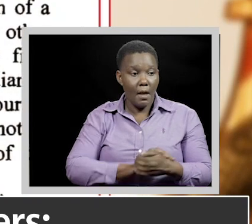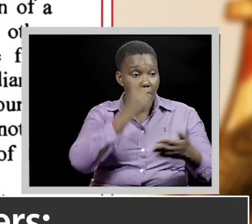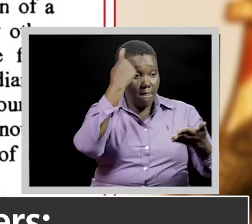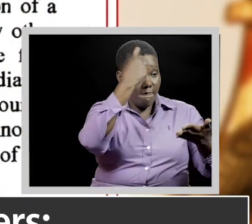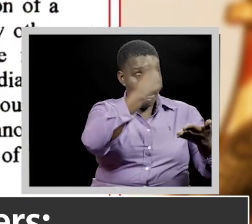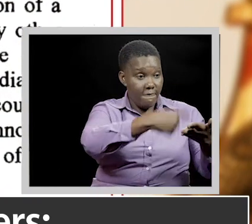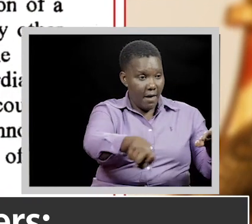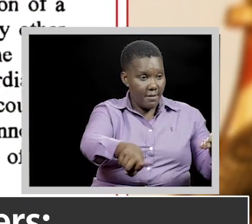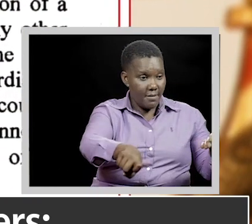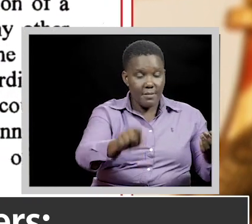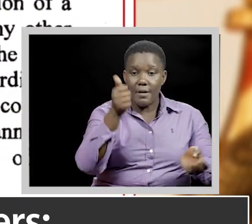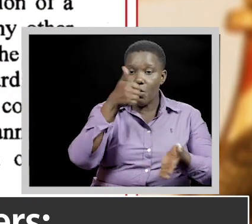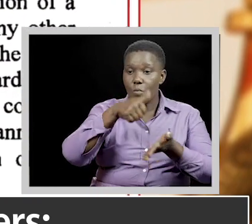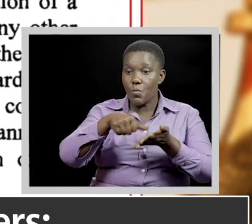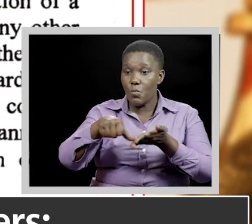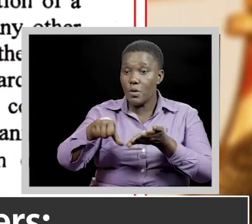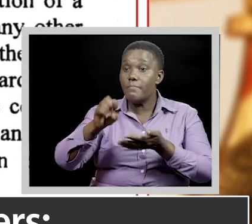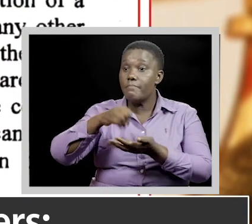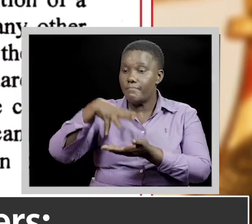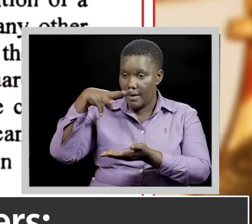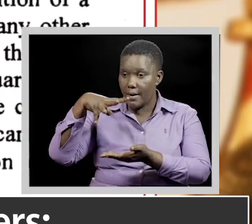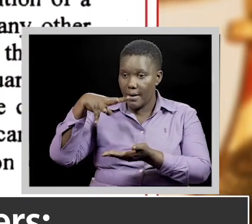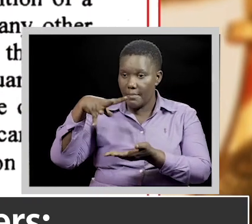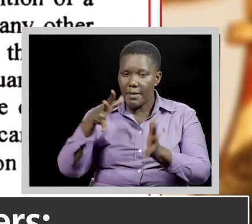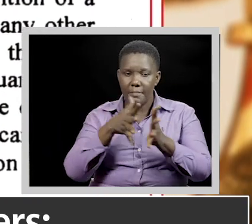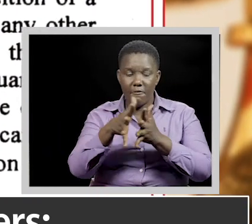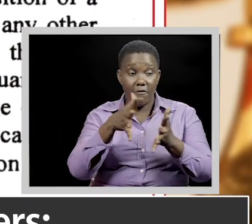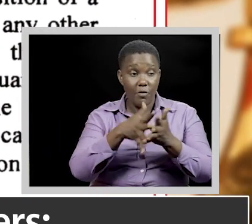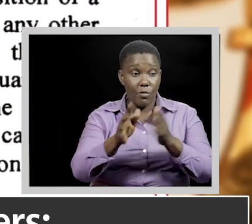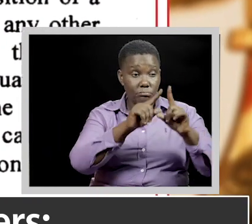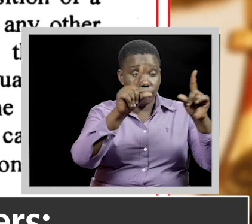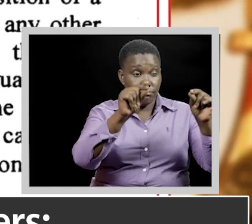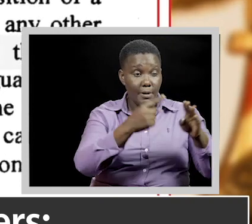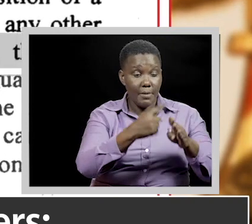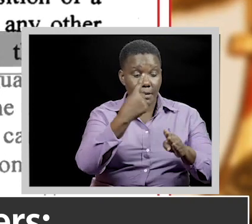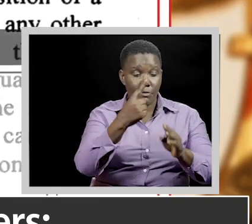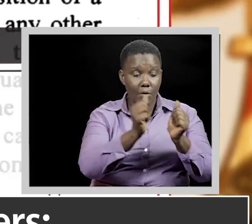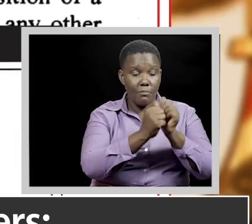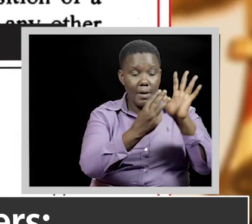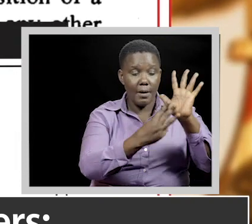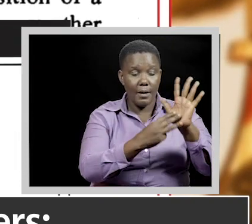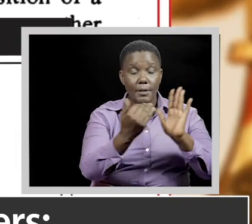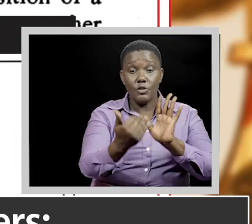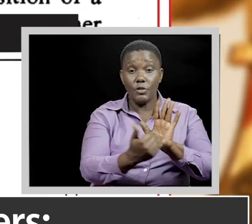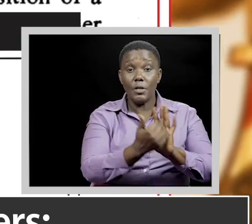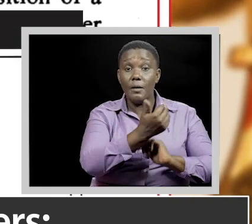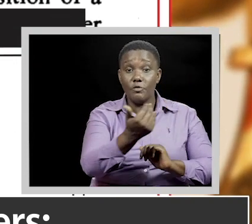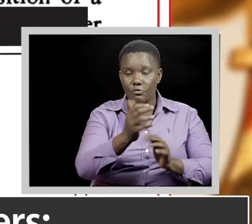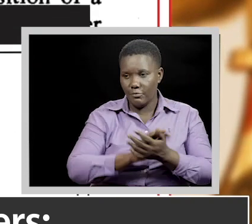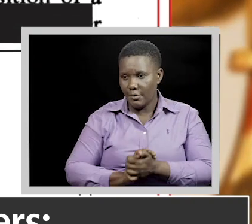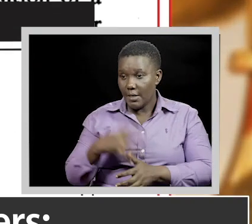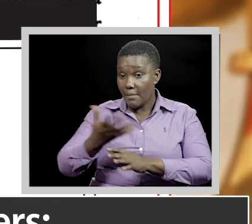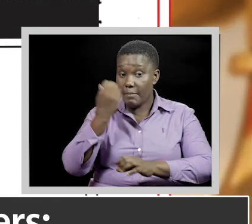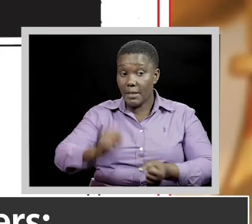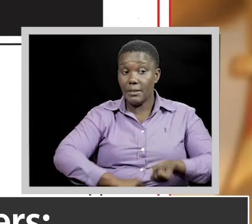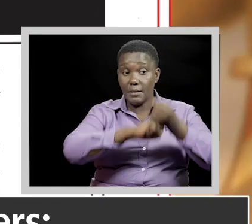Fine, compensation, and cost is provided under Section 118 of the Law of the Child Act and